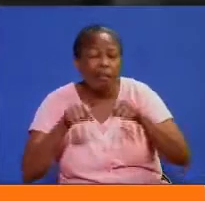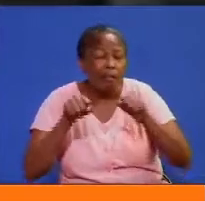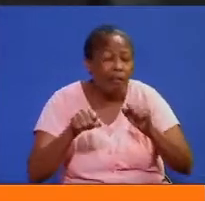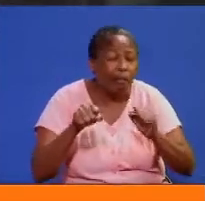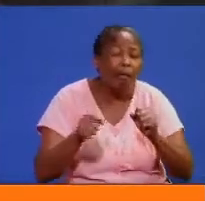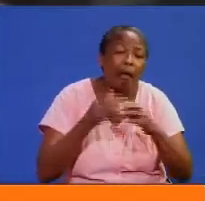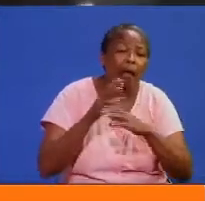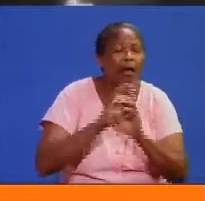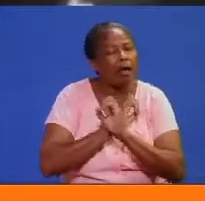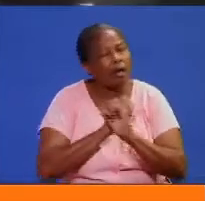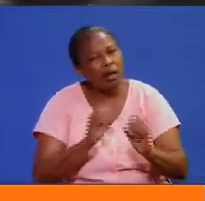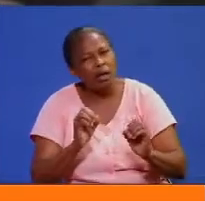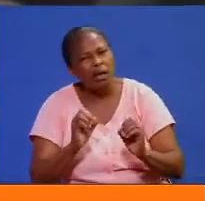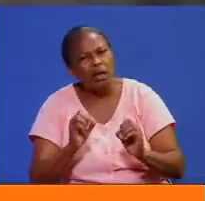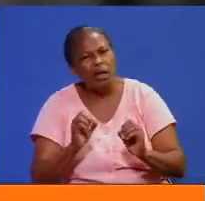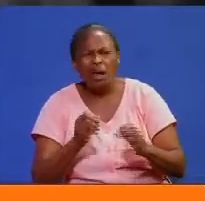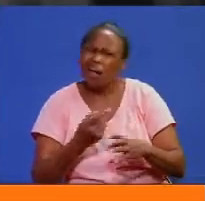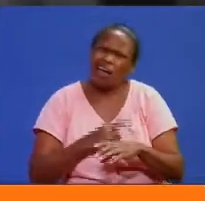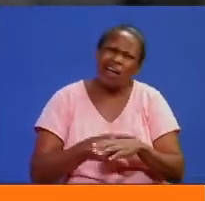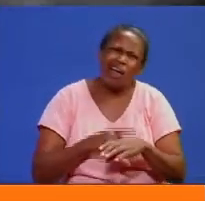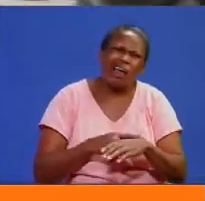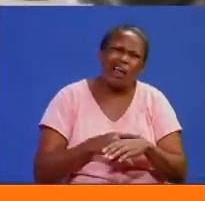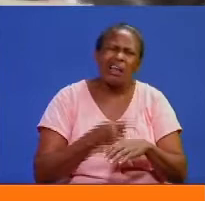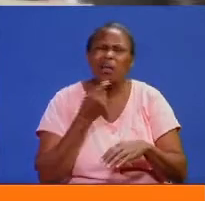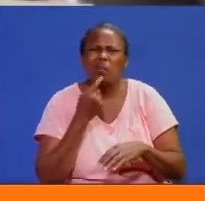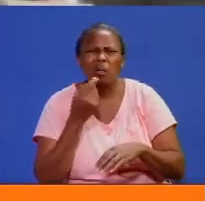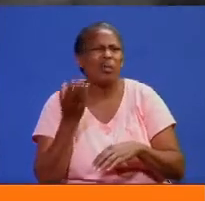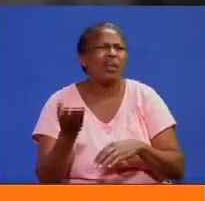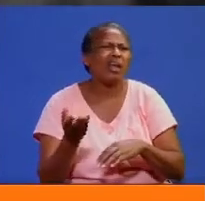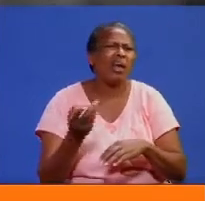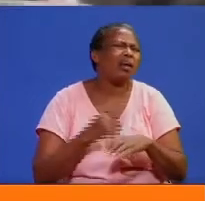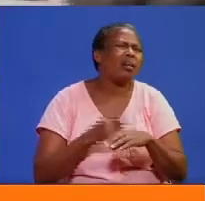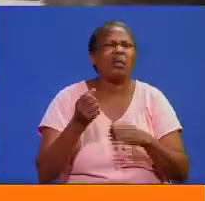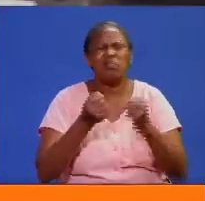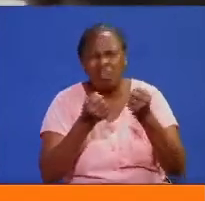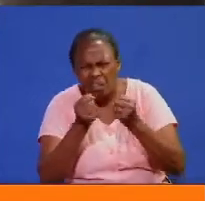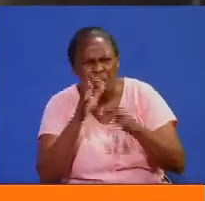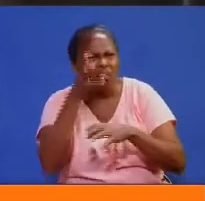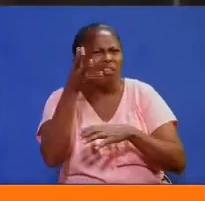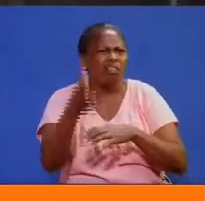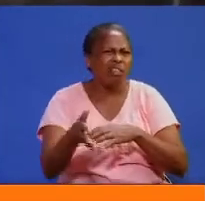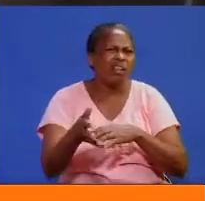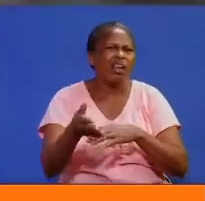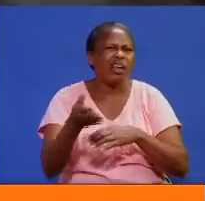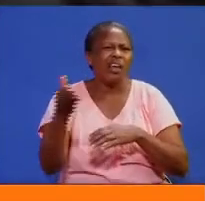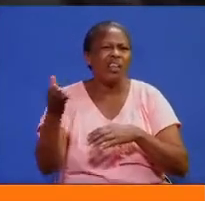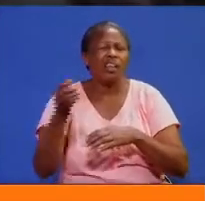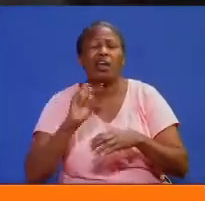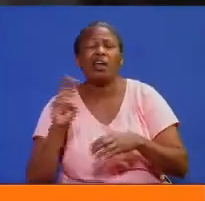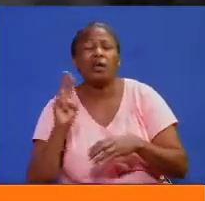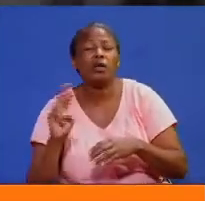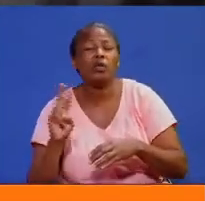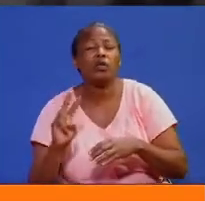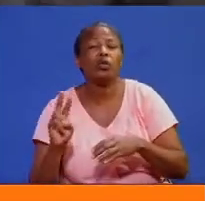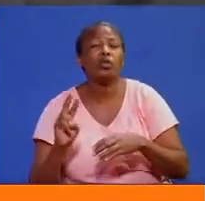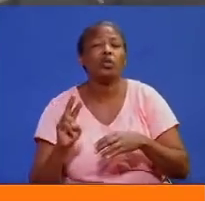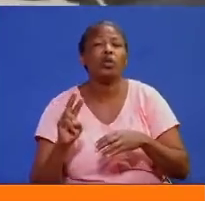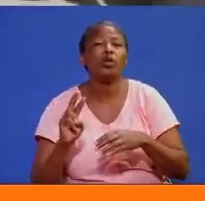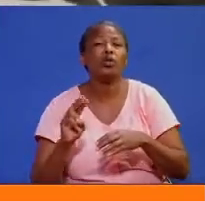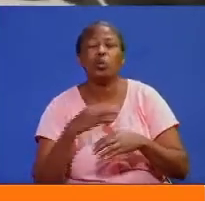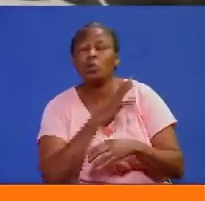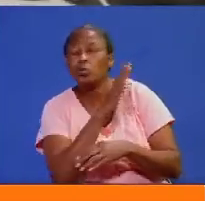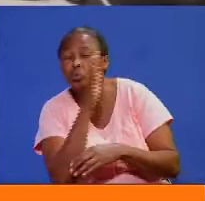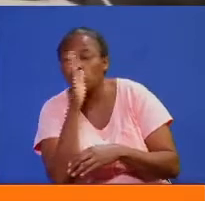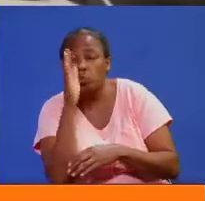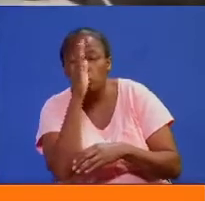kupitia kama inzi ya moyo wakati ile zilikuwa zinakimbilia wakati ya msituni huko Cherang'anyi Kachipora wapi zinakuja